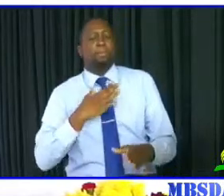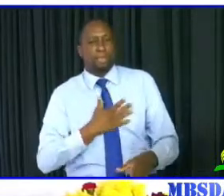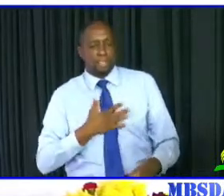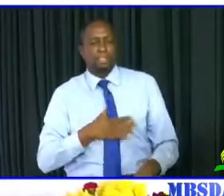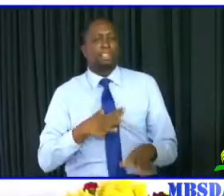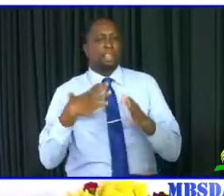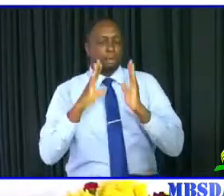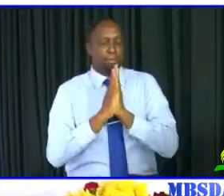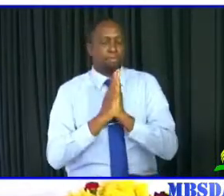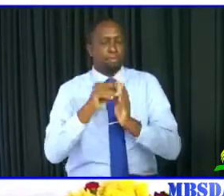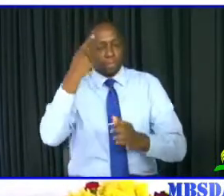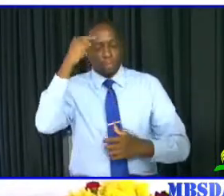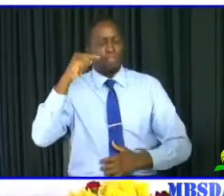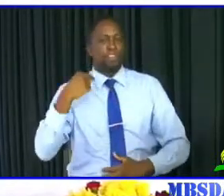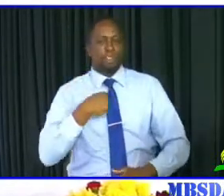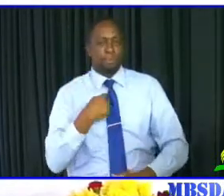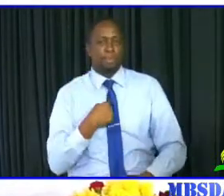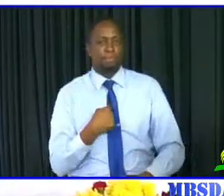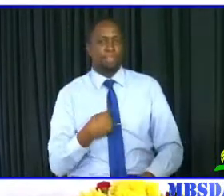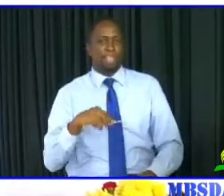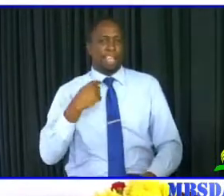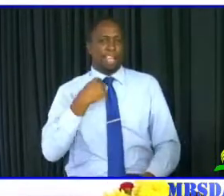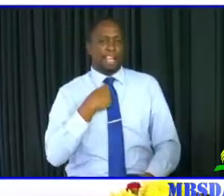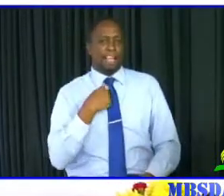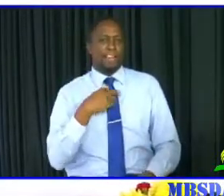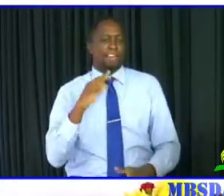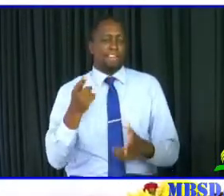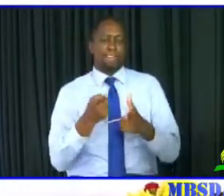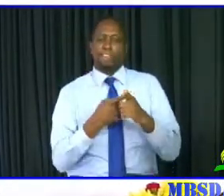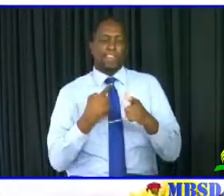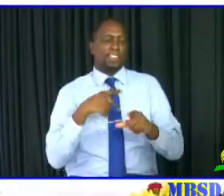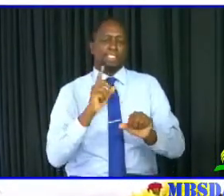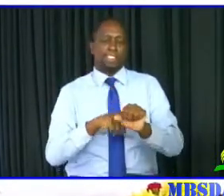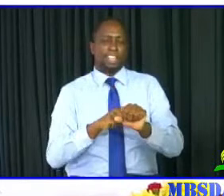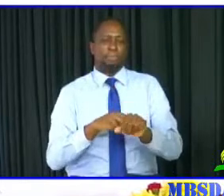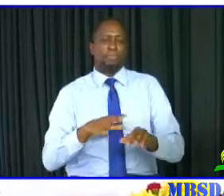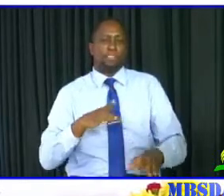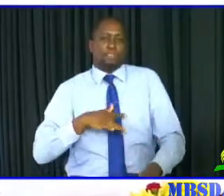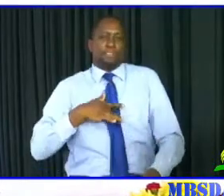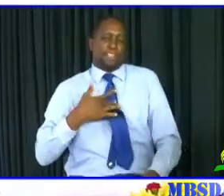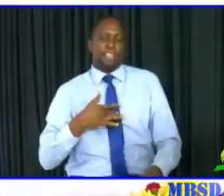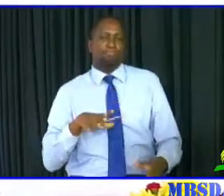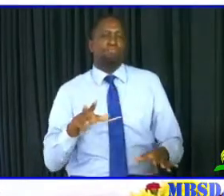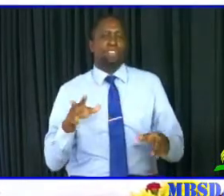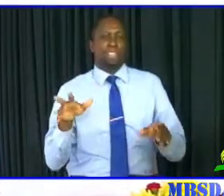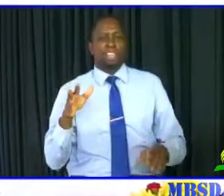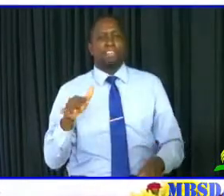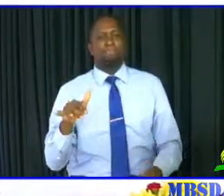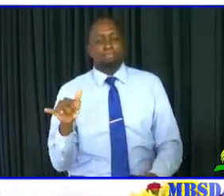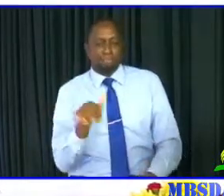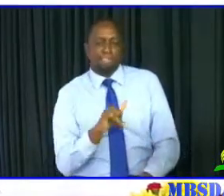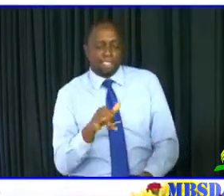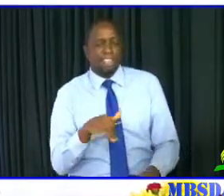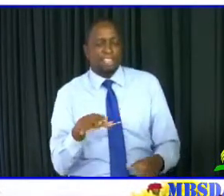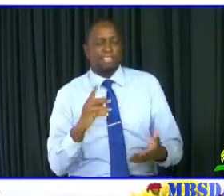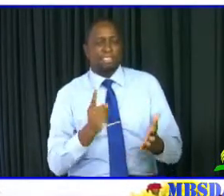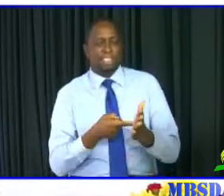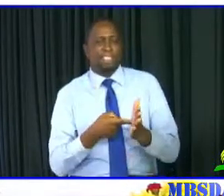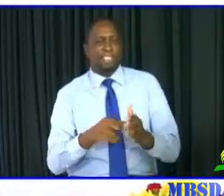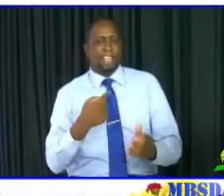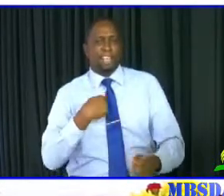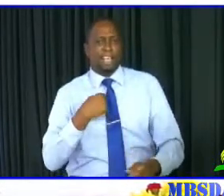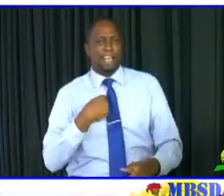doing campaigns from my teen years. So the devil wants even my hoarseness to be a stumbling block. But